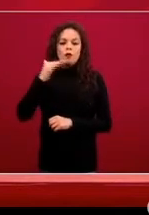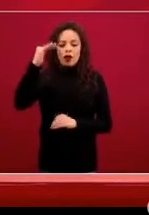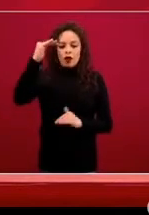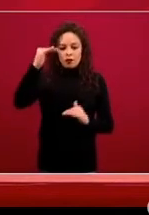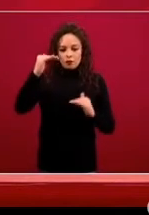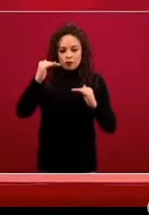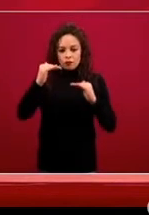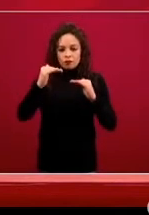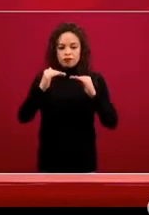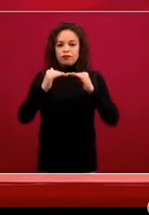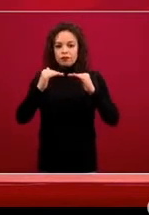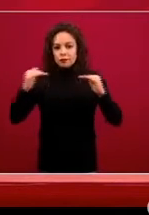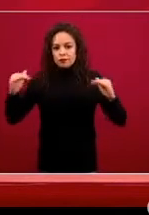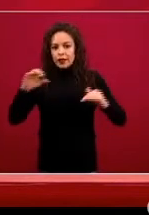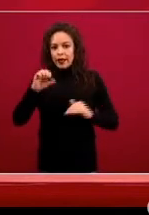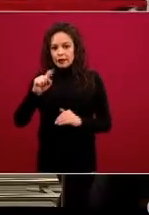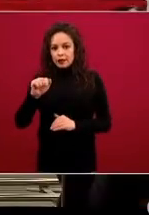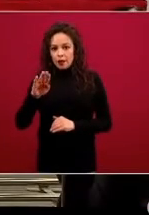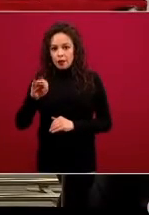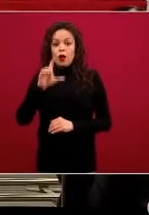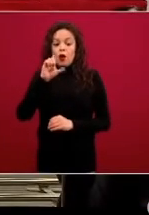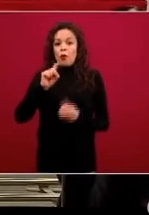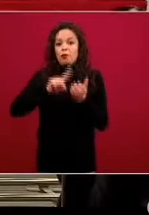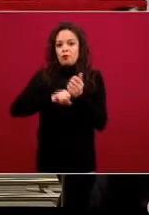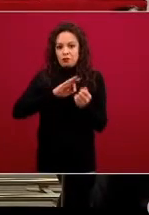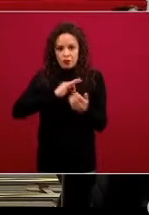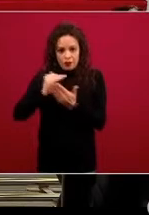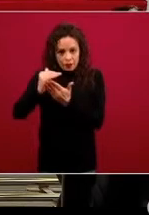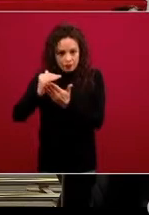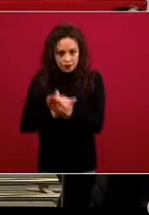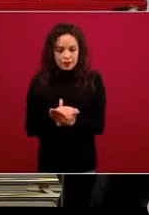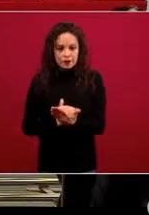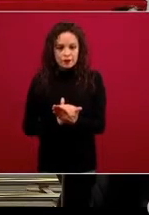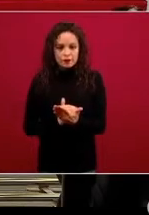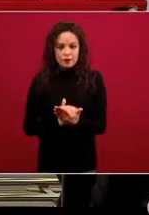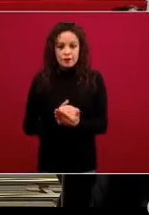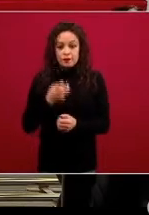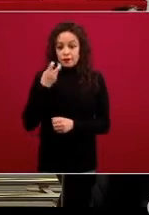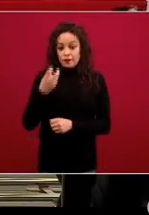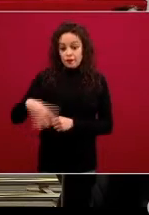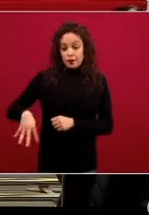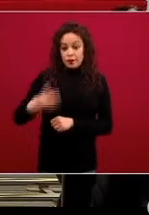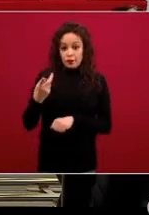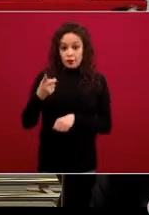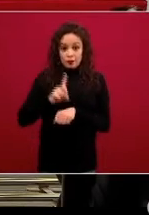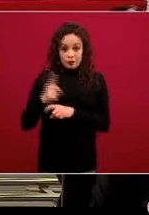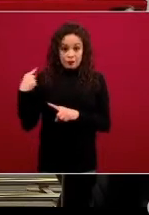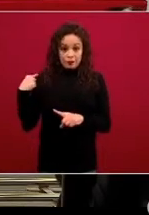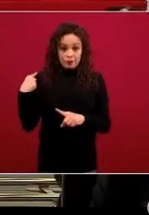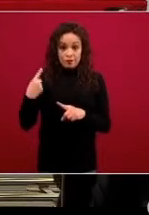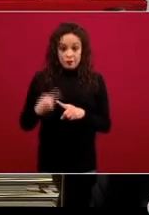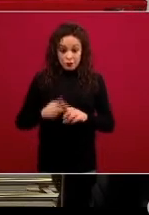rate could either stabilize or begin to decrease, because